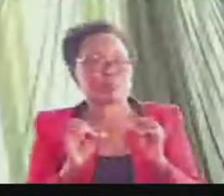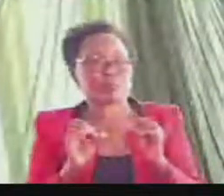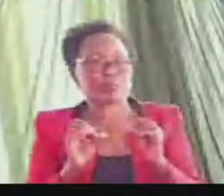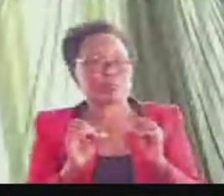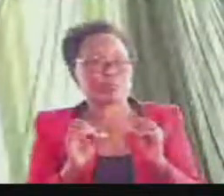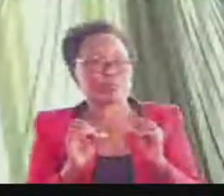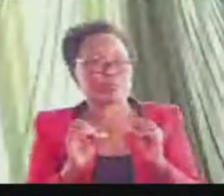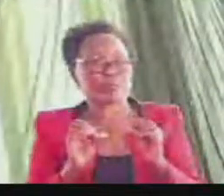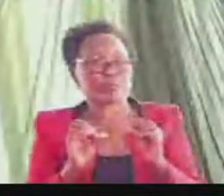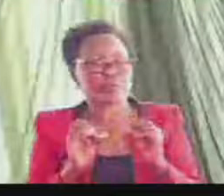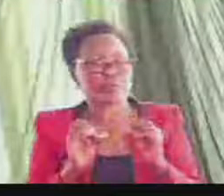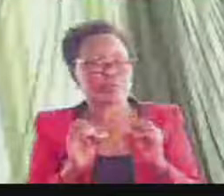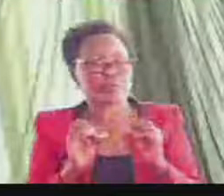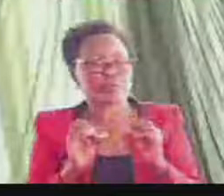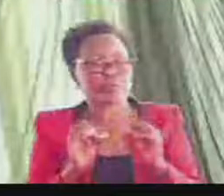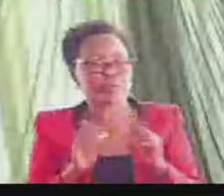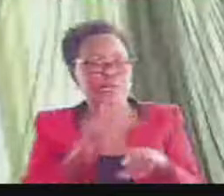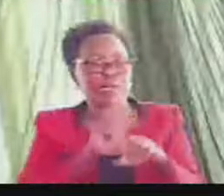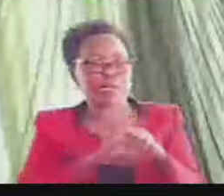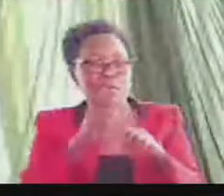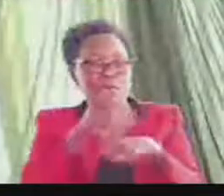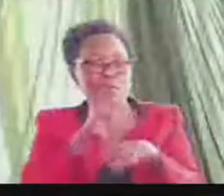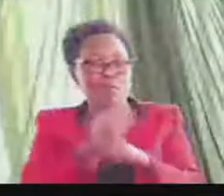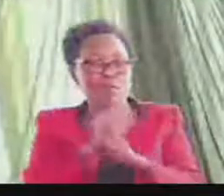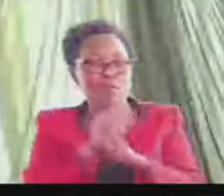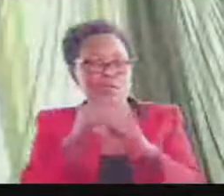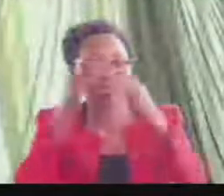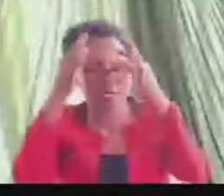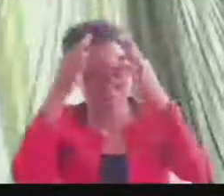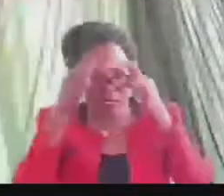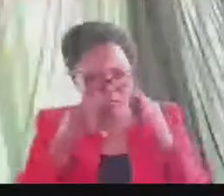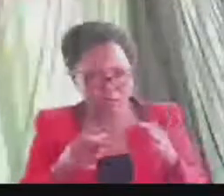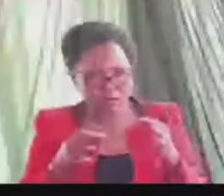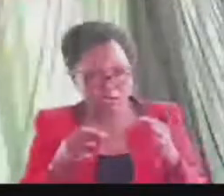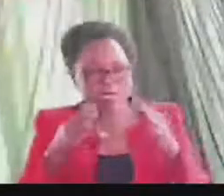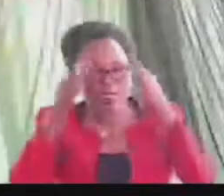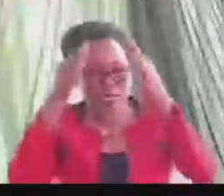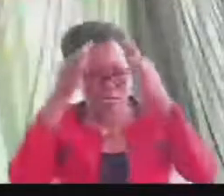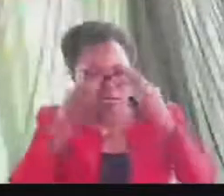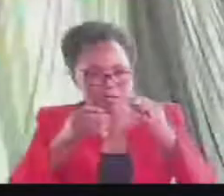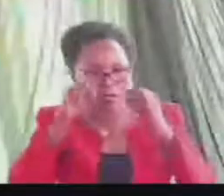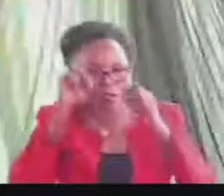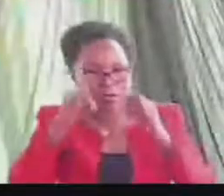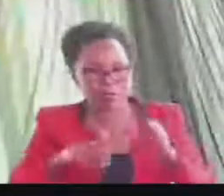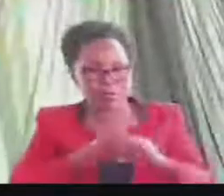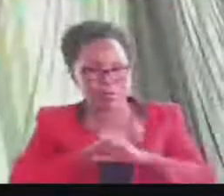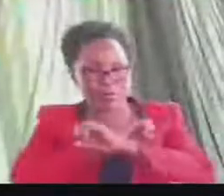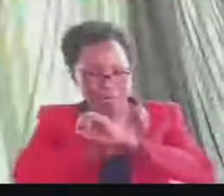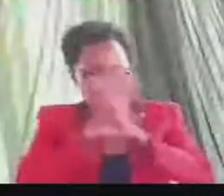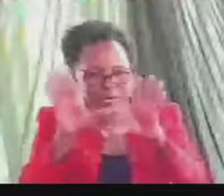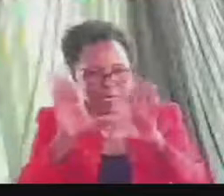when it comes to making decisions, they should be purely based on the law.